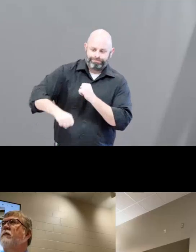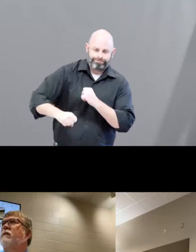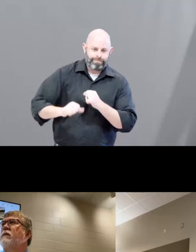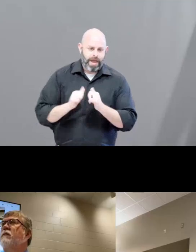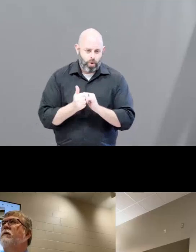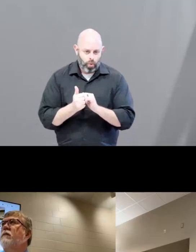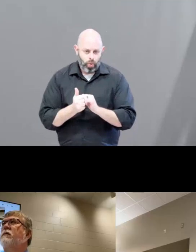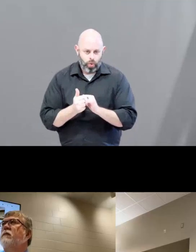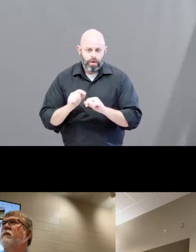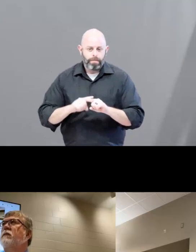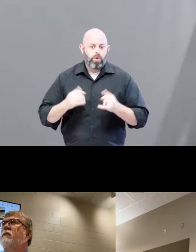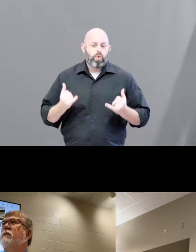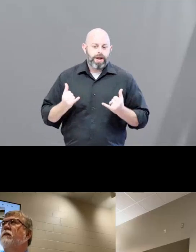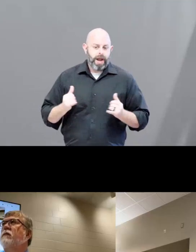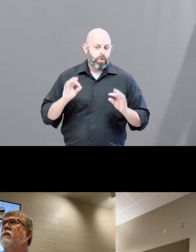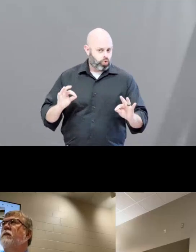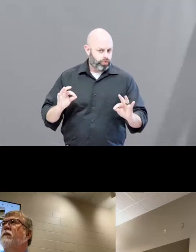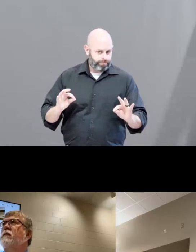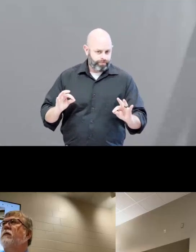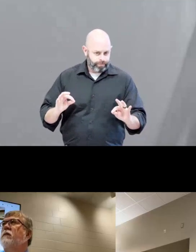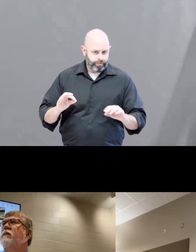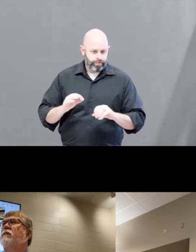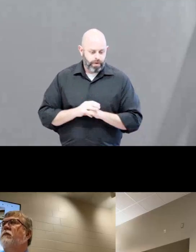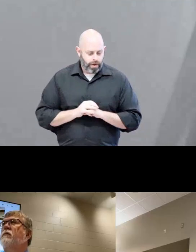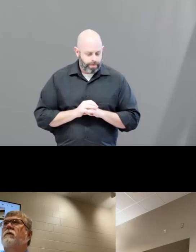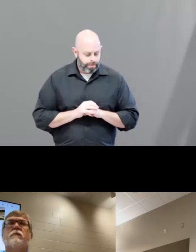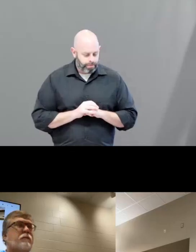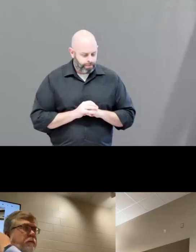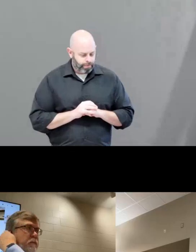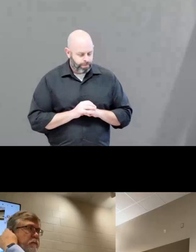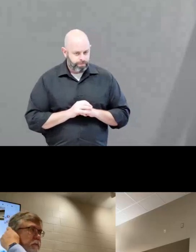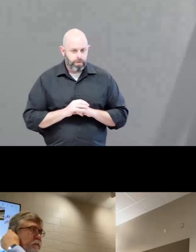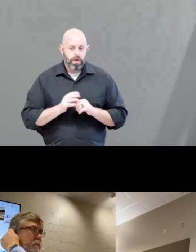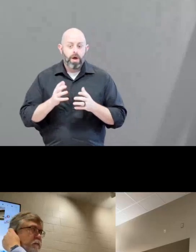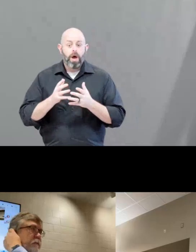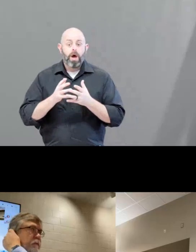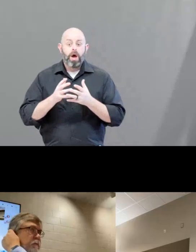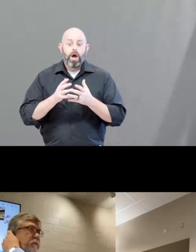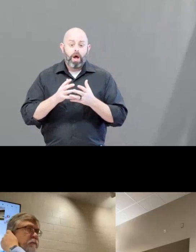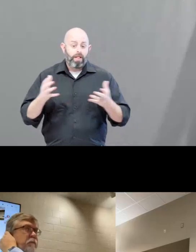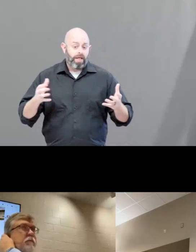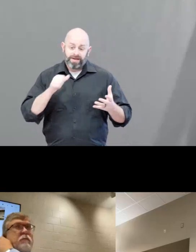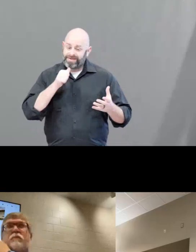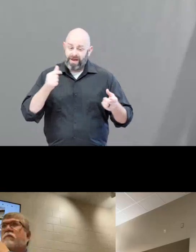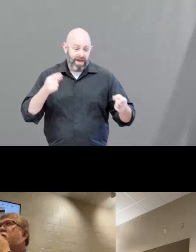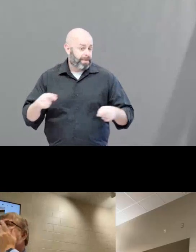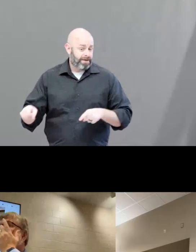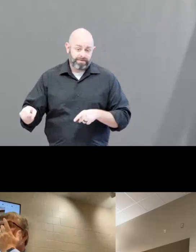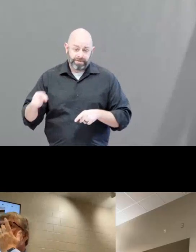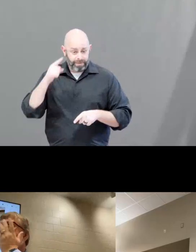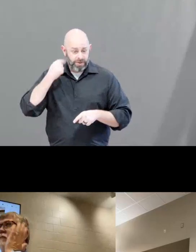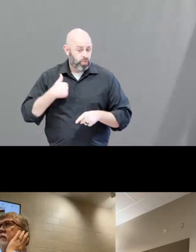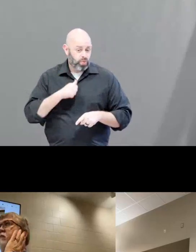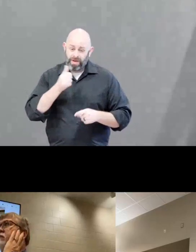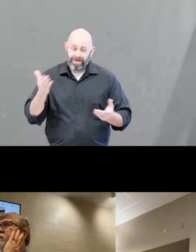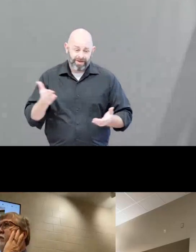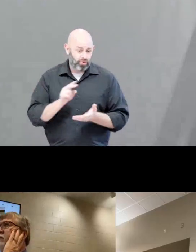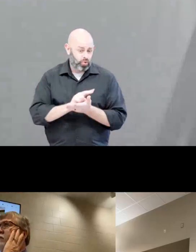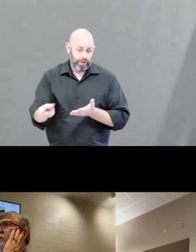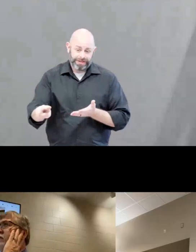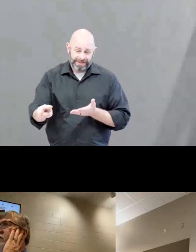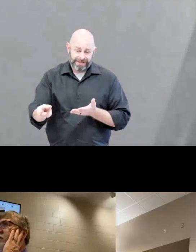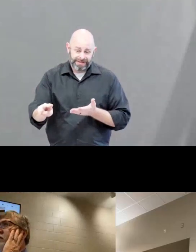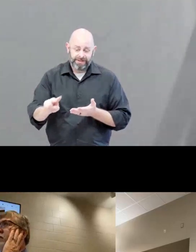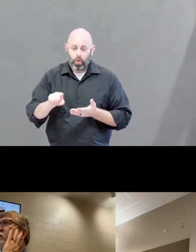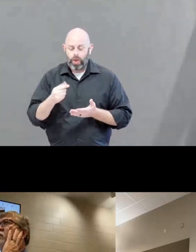up. But right now, we're in good standing. But a lot hasn't happened because we haven't been here for 2 weeks and we only have